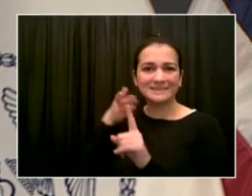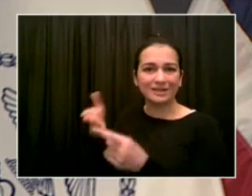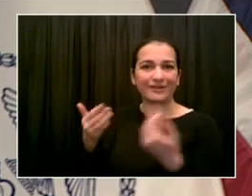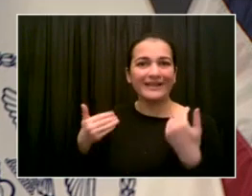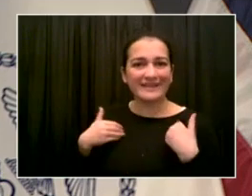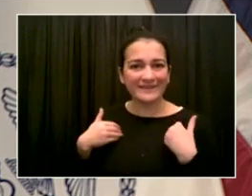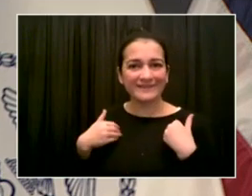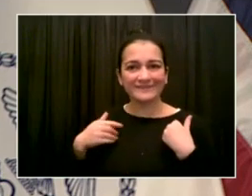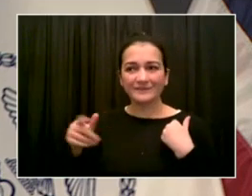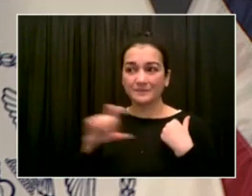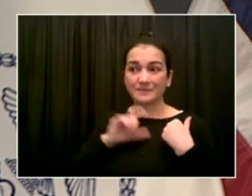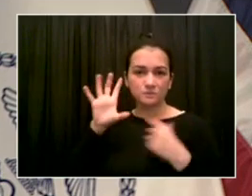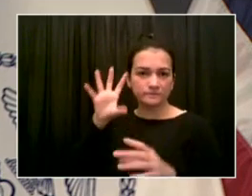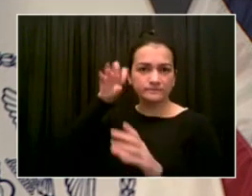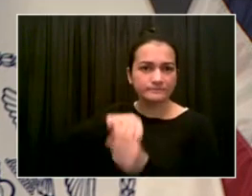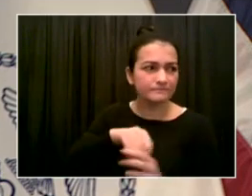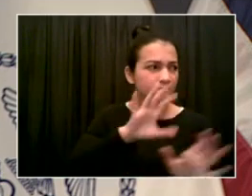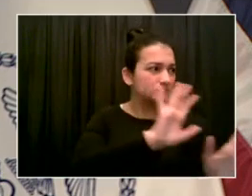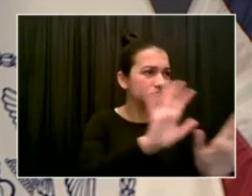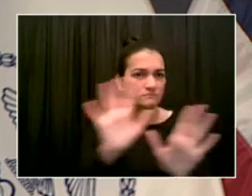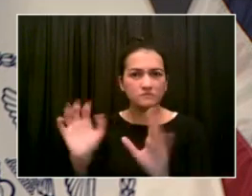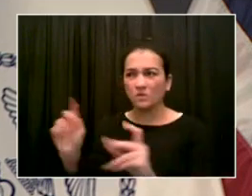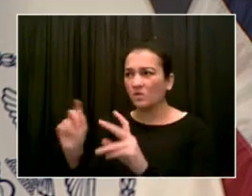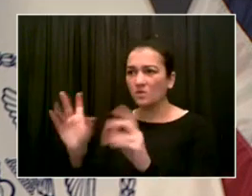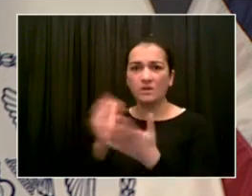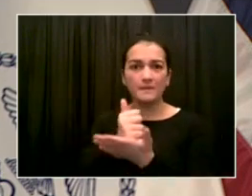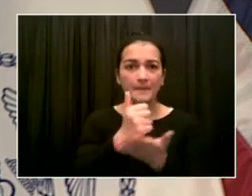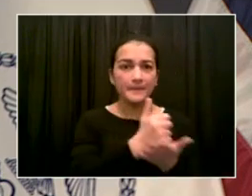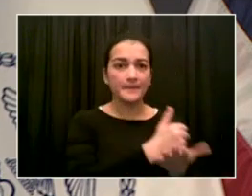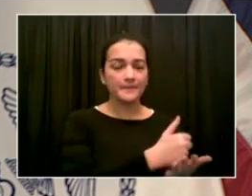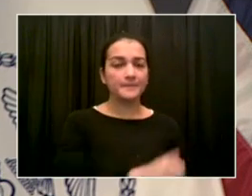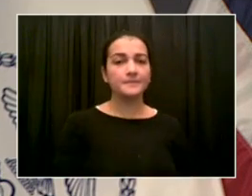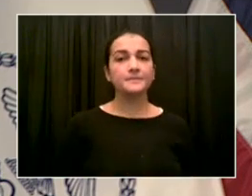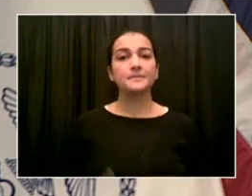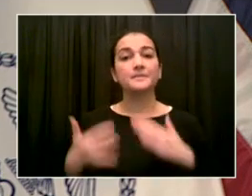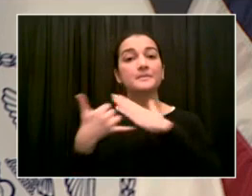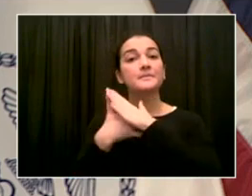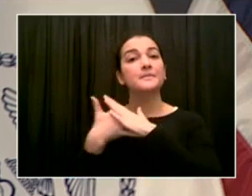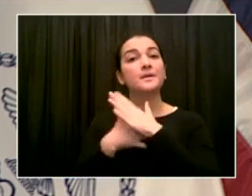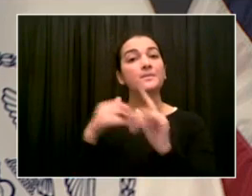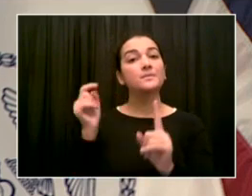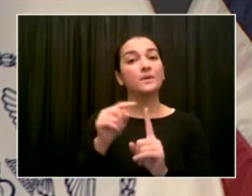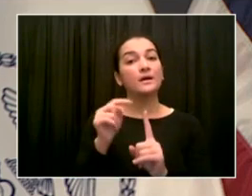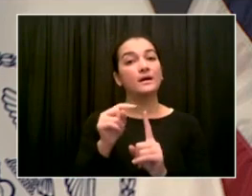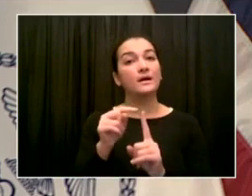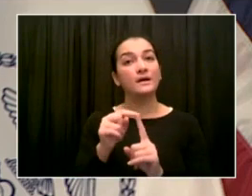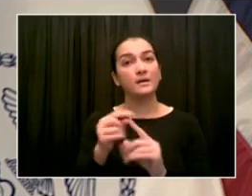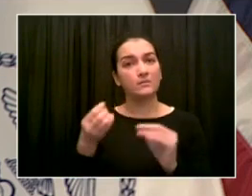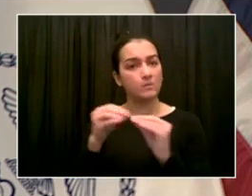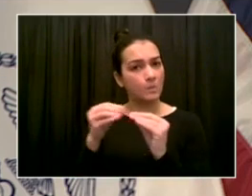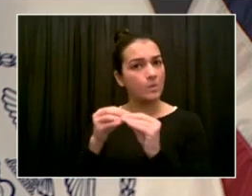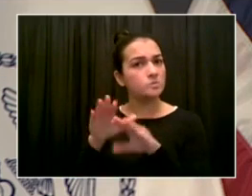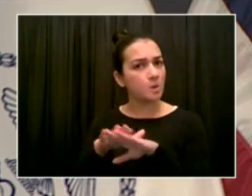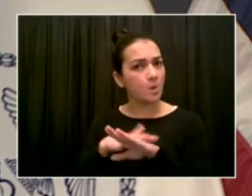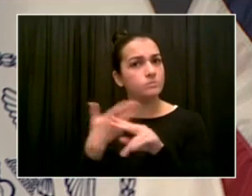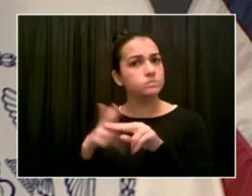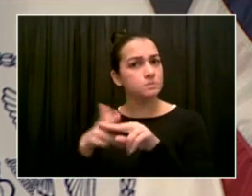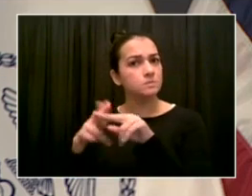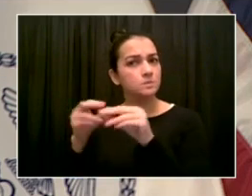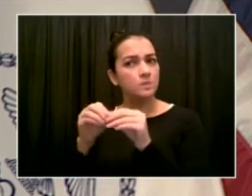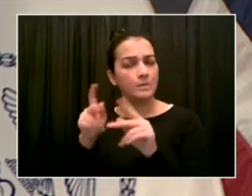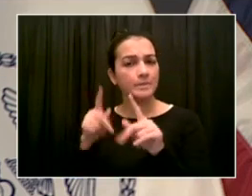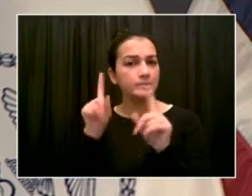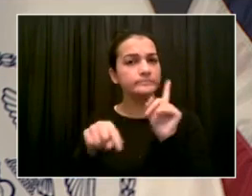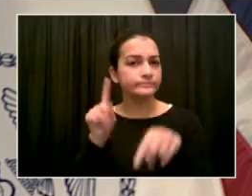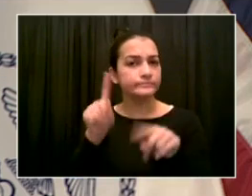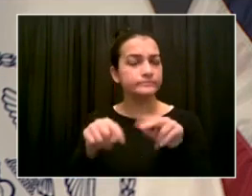subway ridership growing all the time. People will come back. Our job is to keep showing them the evidence that things are moving forward. And last